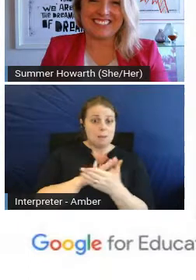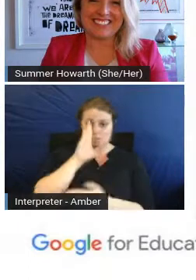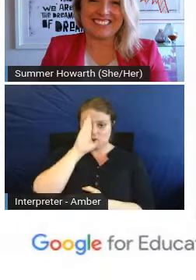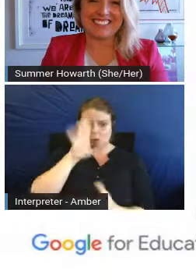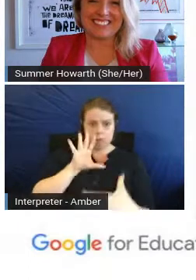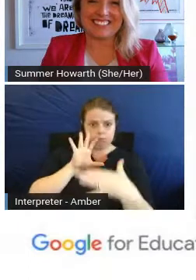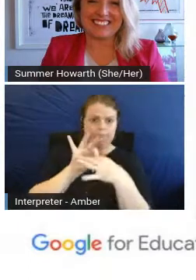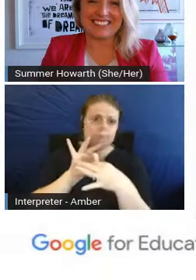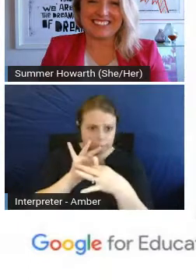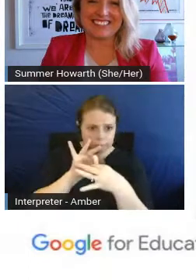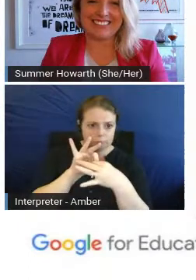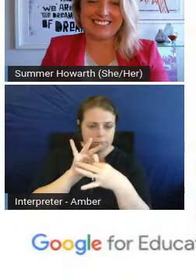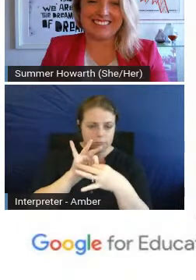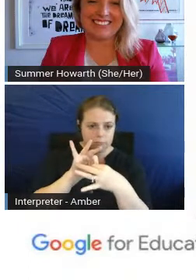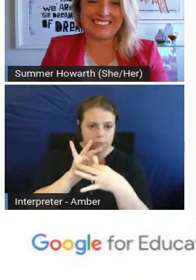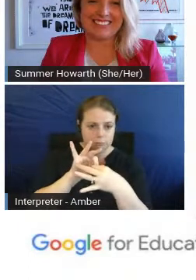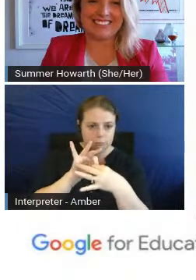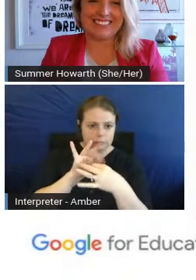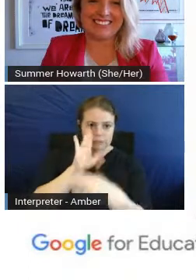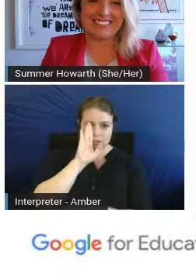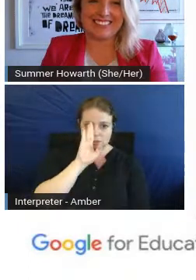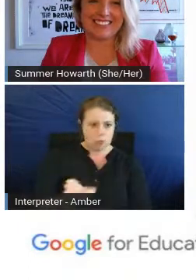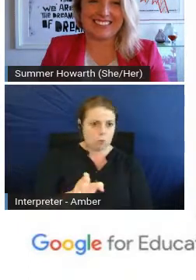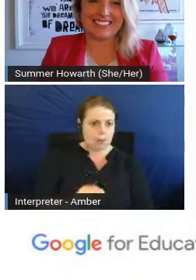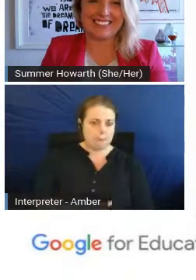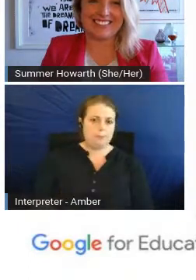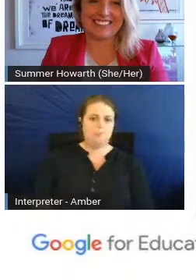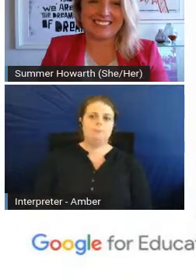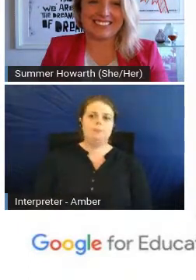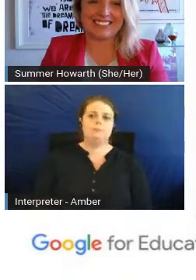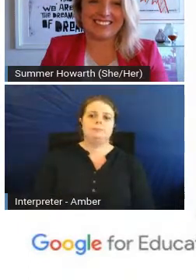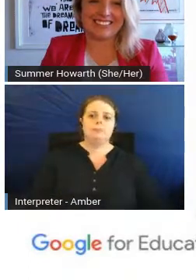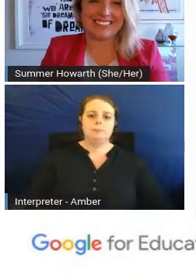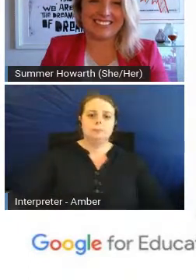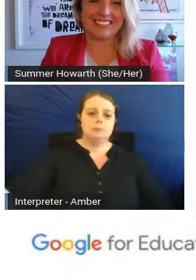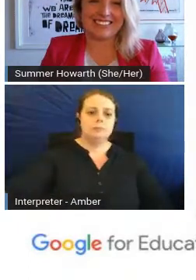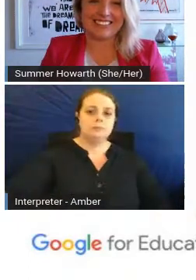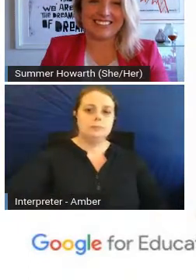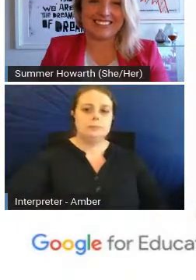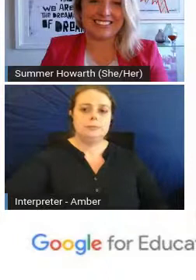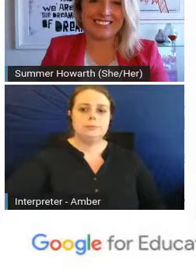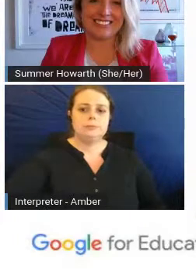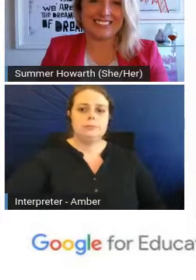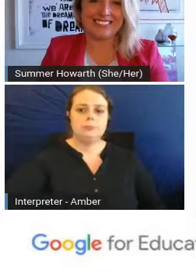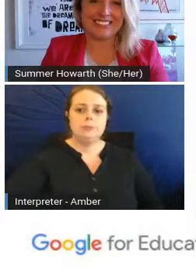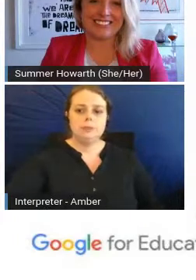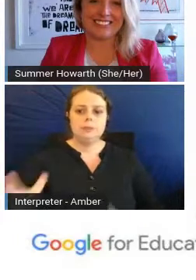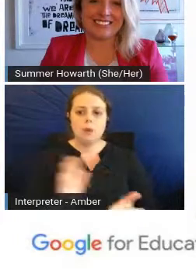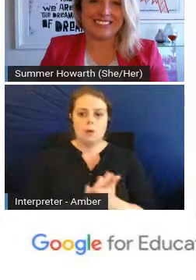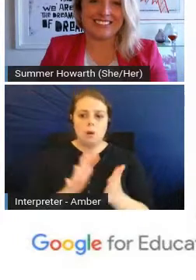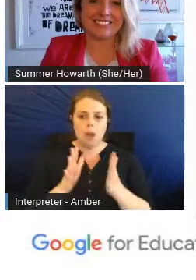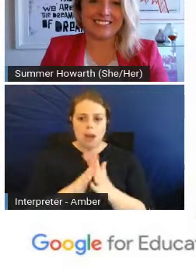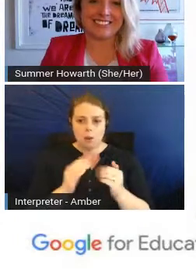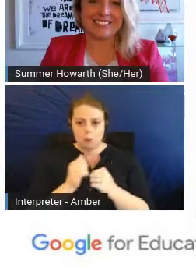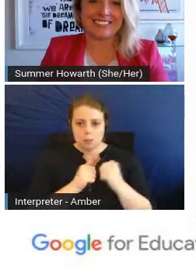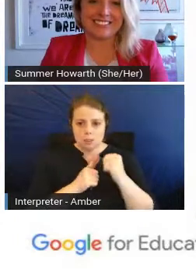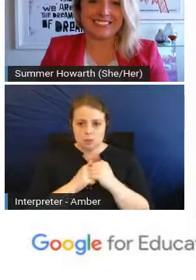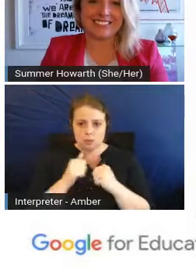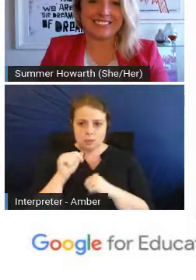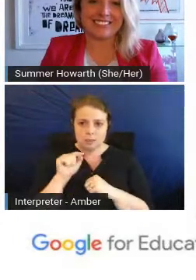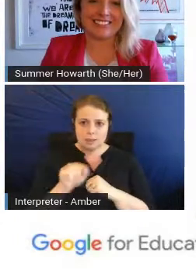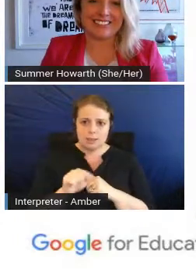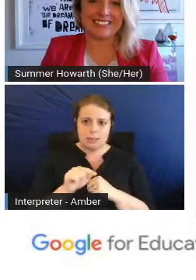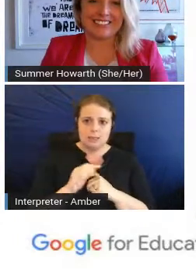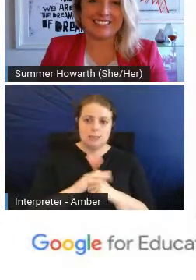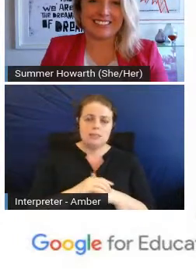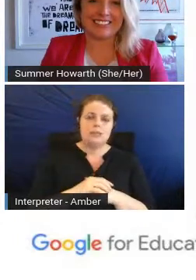learning right from the start. So the way we structured this, by the way, is we kind of give you the purpose. We give you some